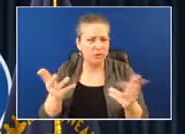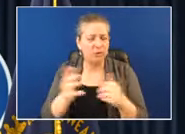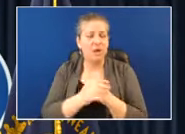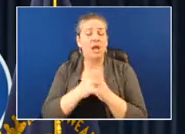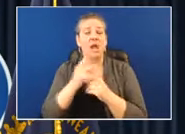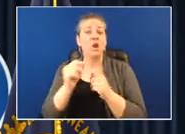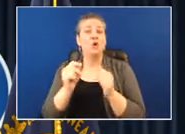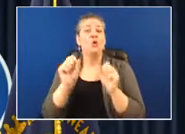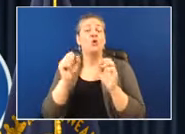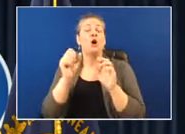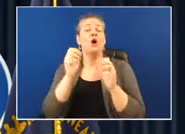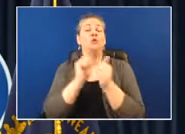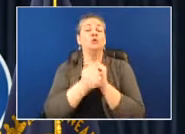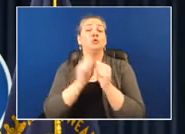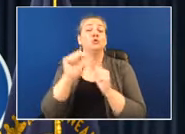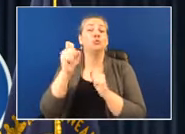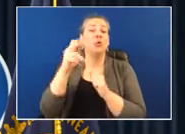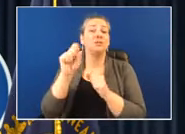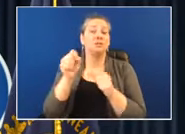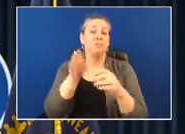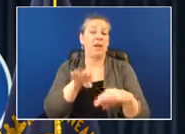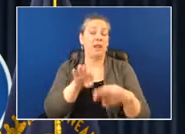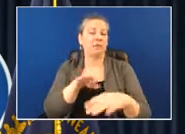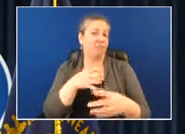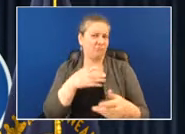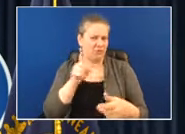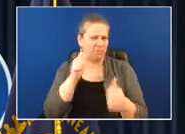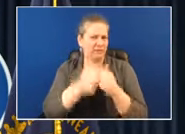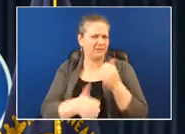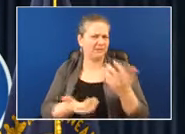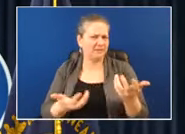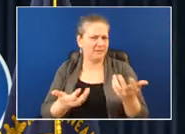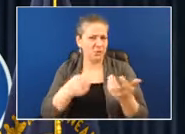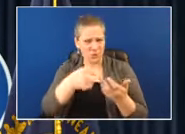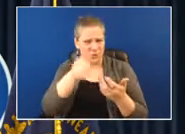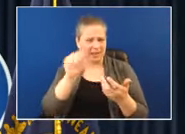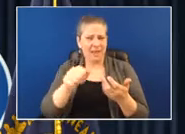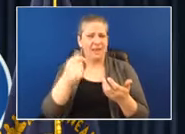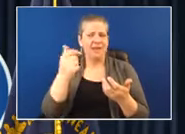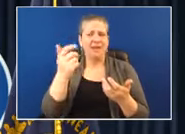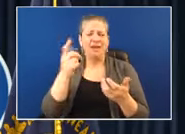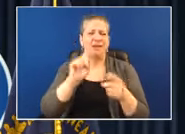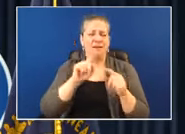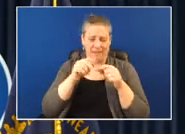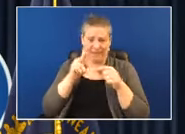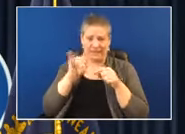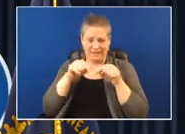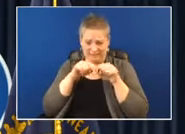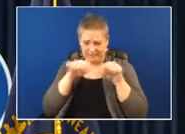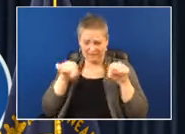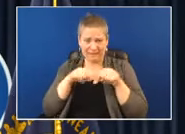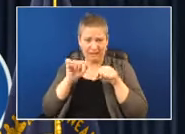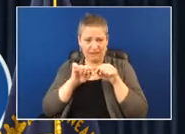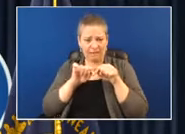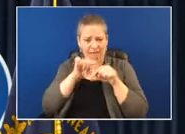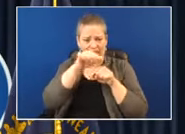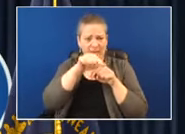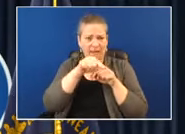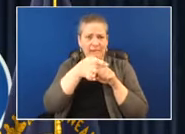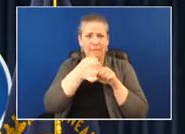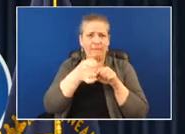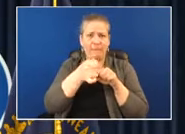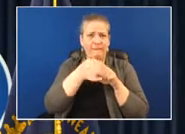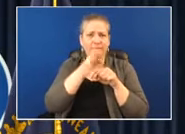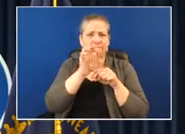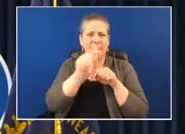pass. You can drive across virtually every border in Kentucky and place a bet on your phone. It's time for Kentucky